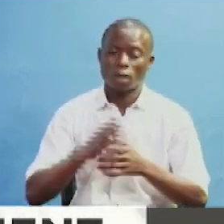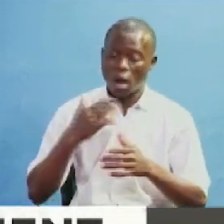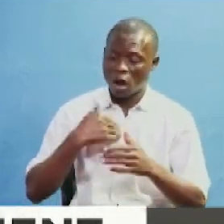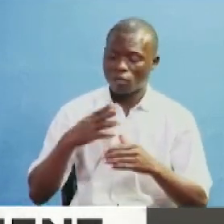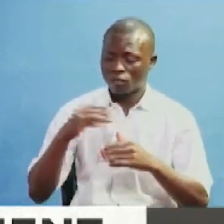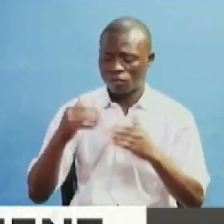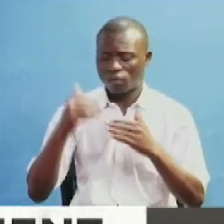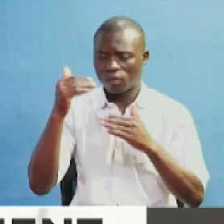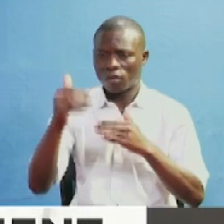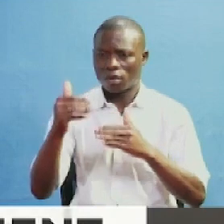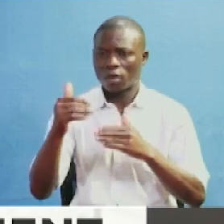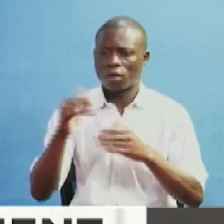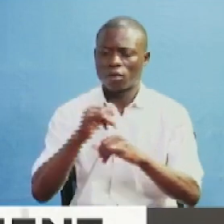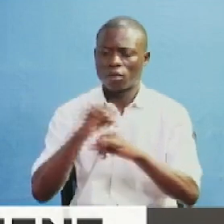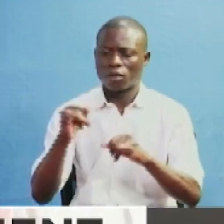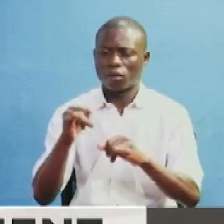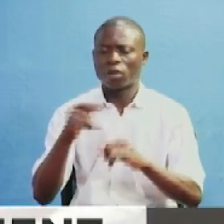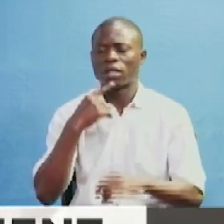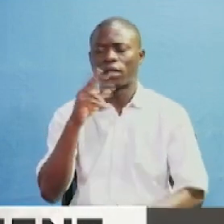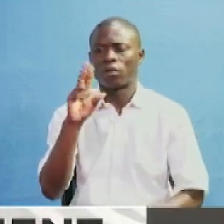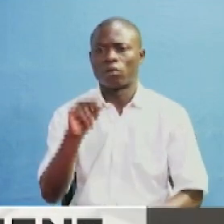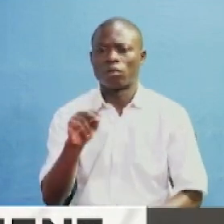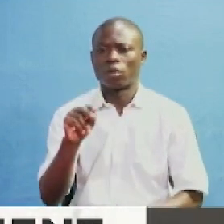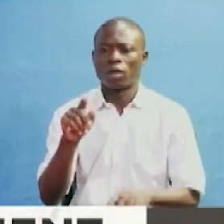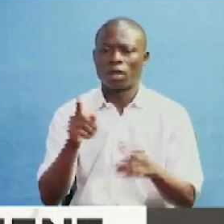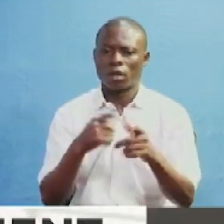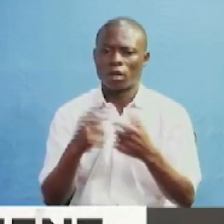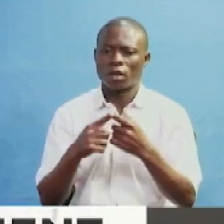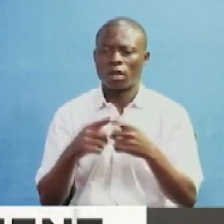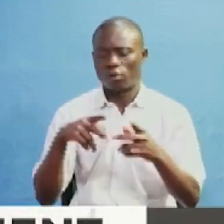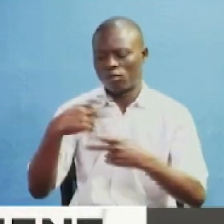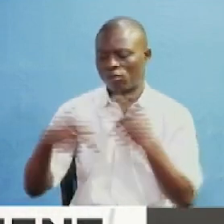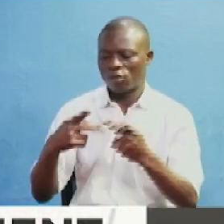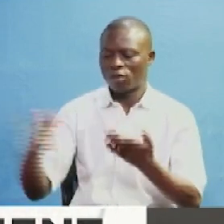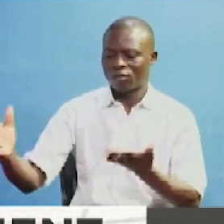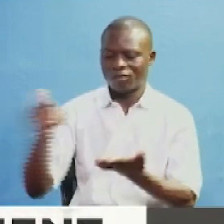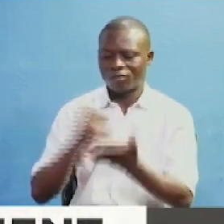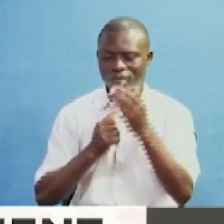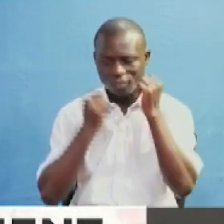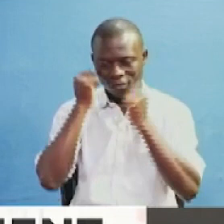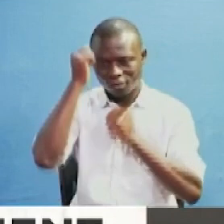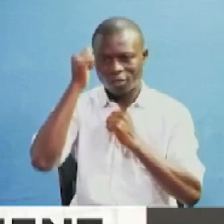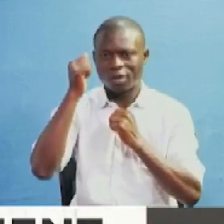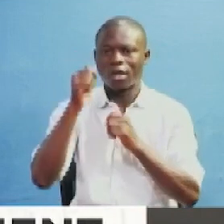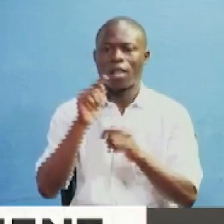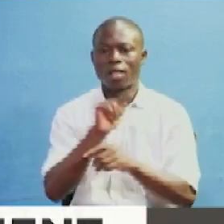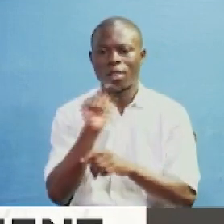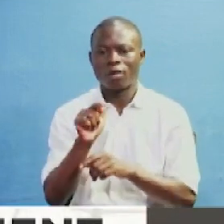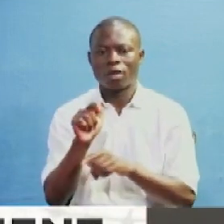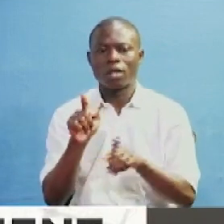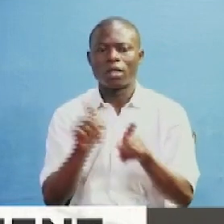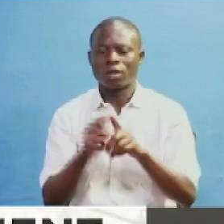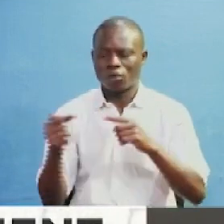further to declare martial law and in the process deployed the military and therefore